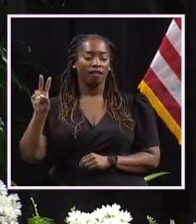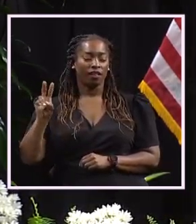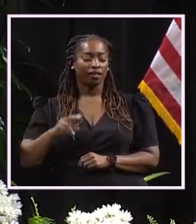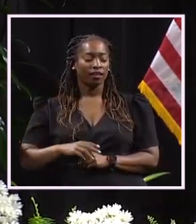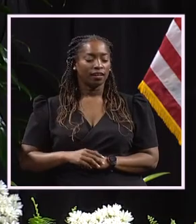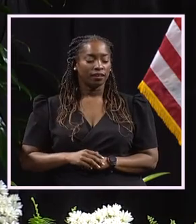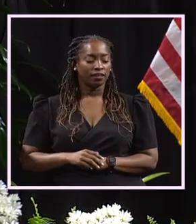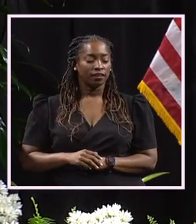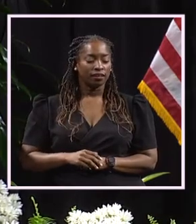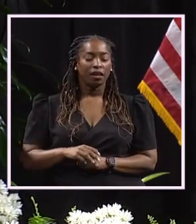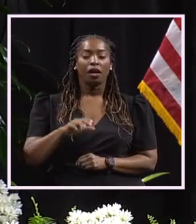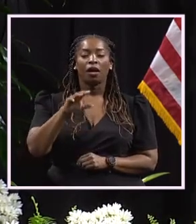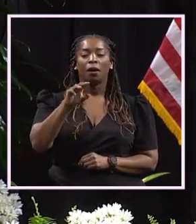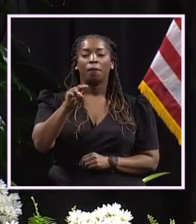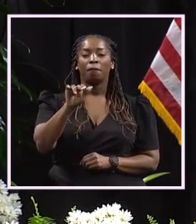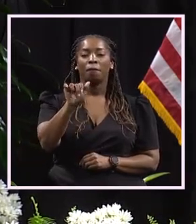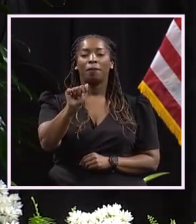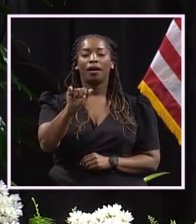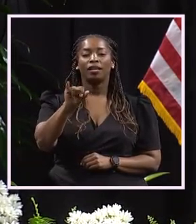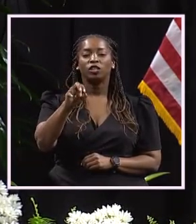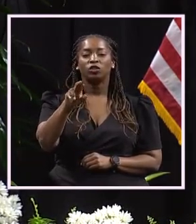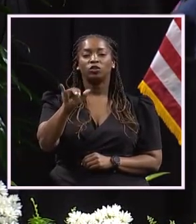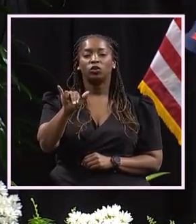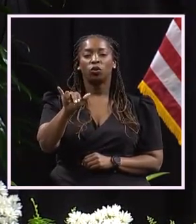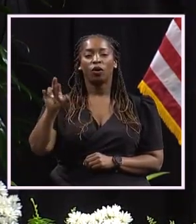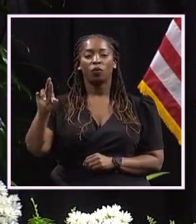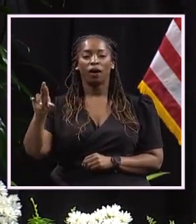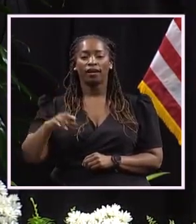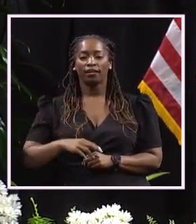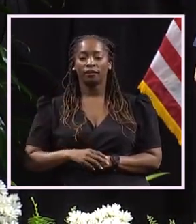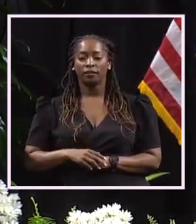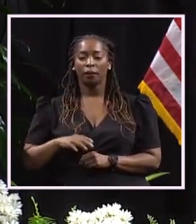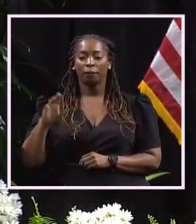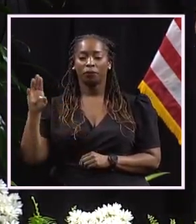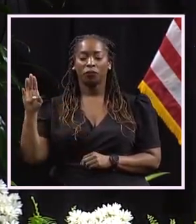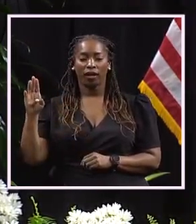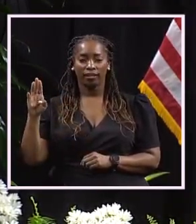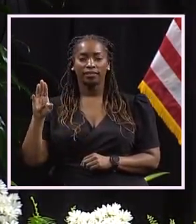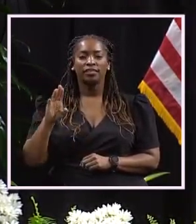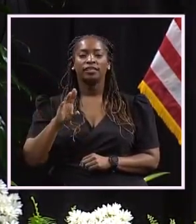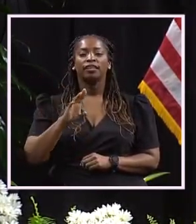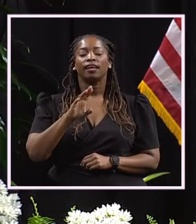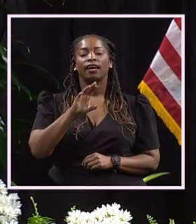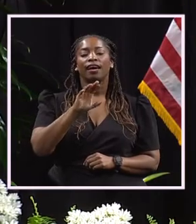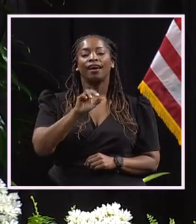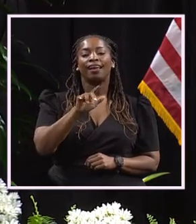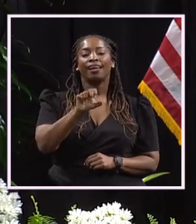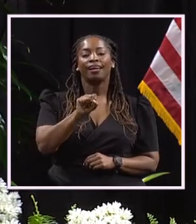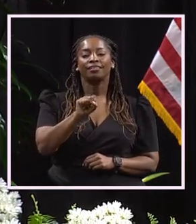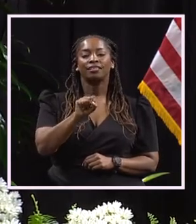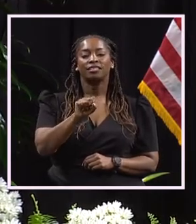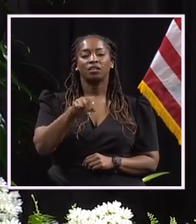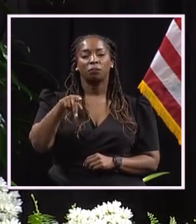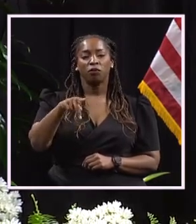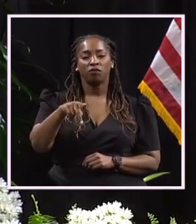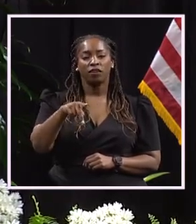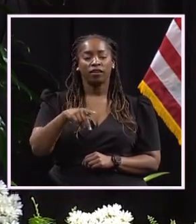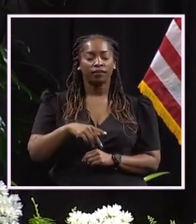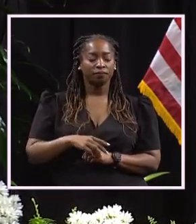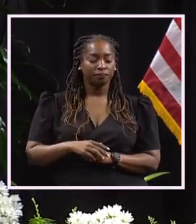Maya Joy Orion Bryant. Alexis Kirby Diamando, cum